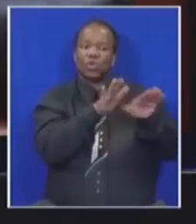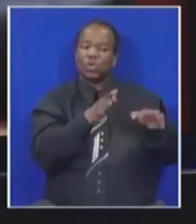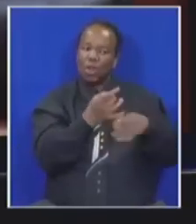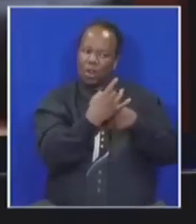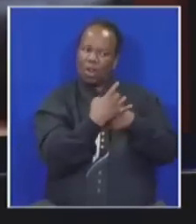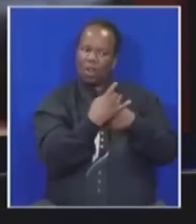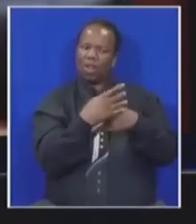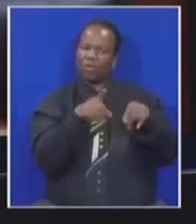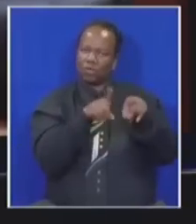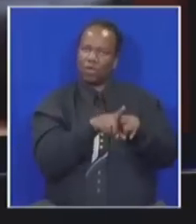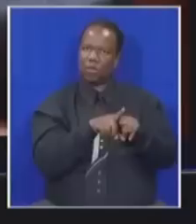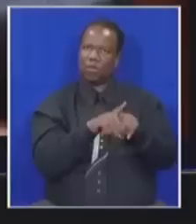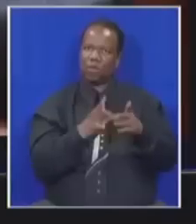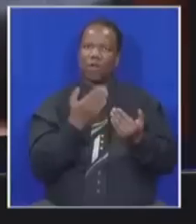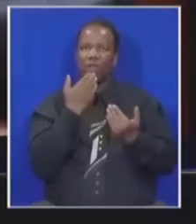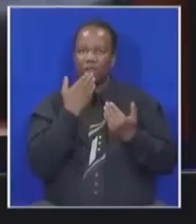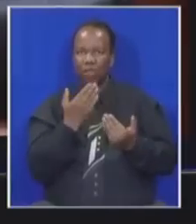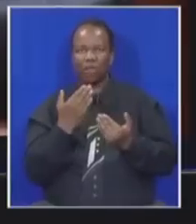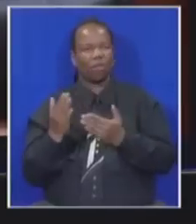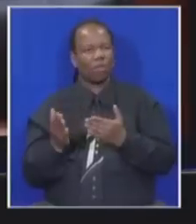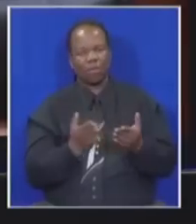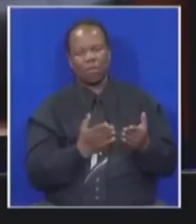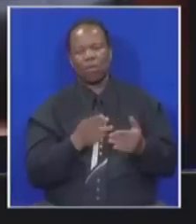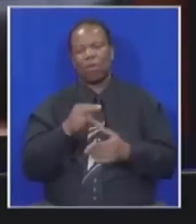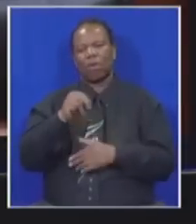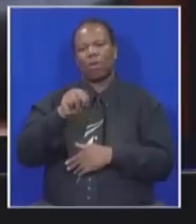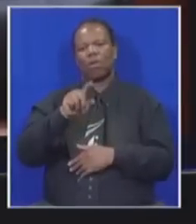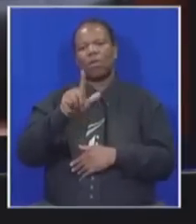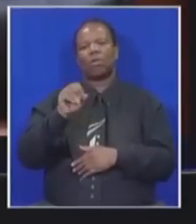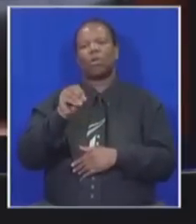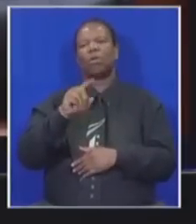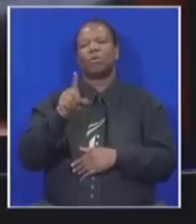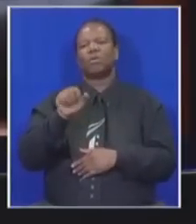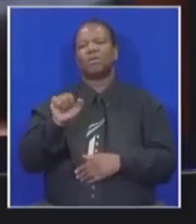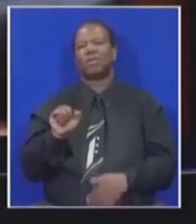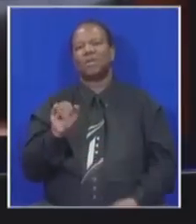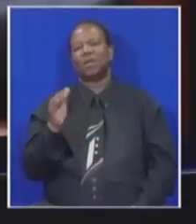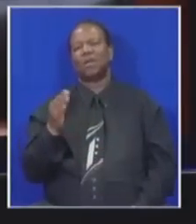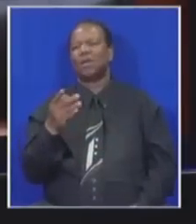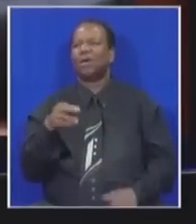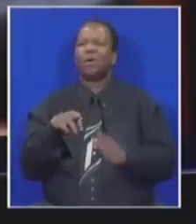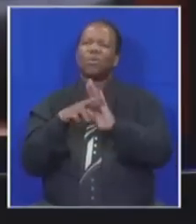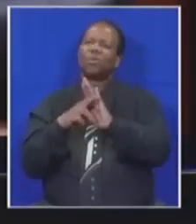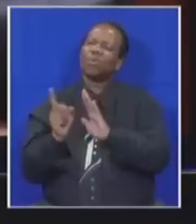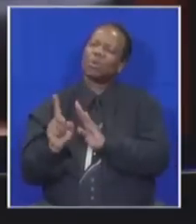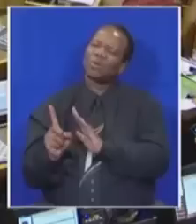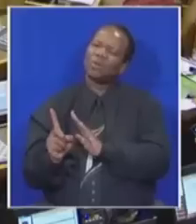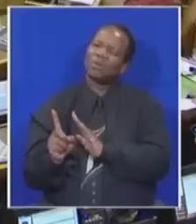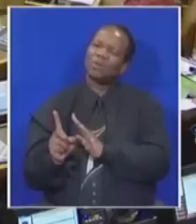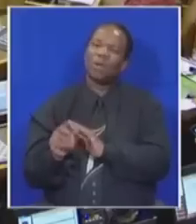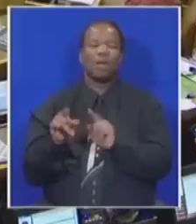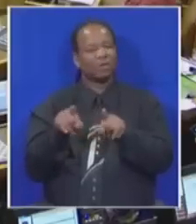on the same issue. Thank you. Honorable Ndlozi, continue. On which rule are you rising, Honorable?